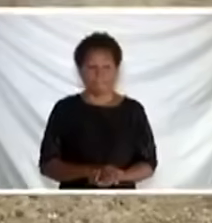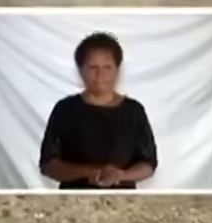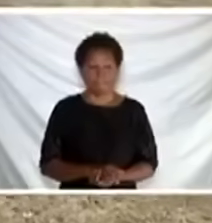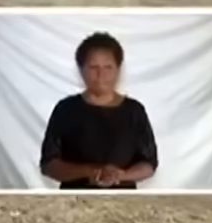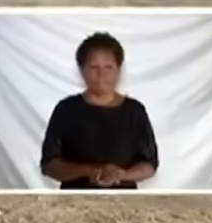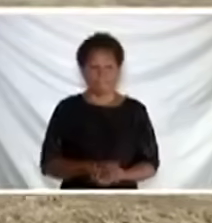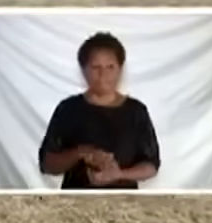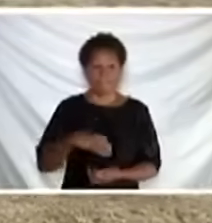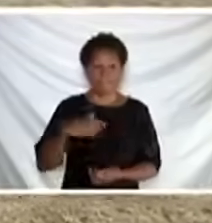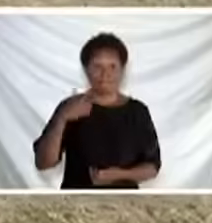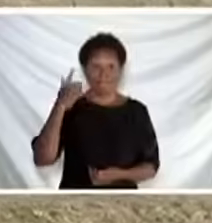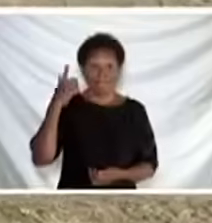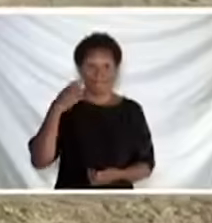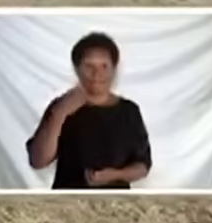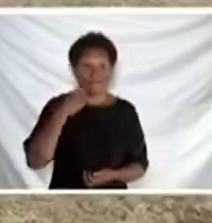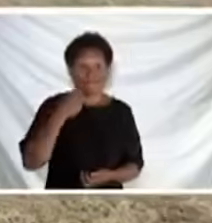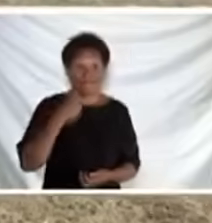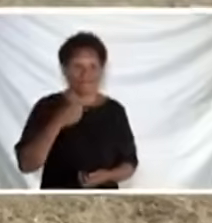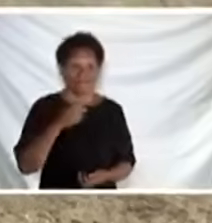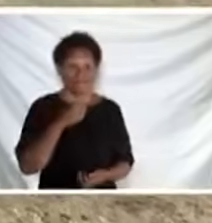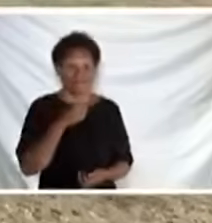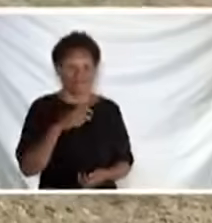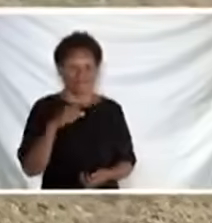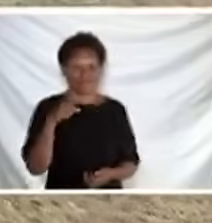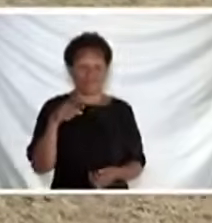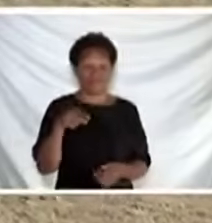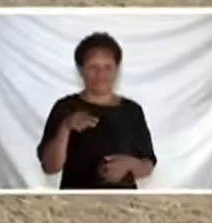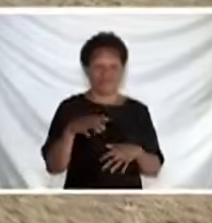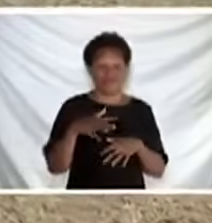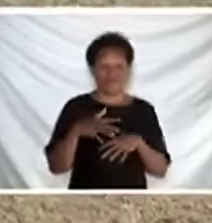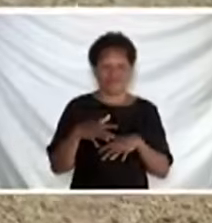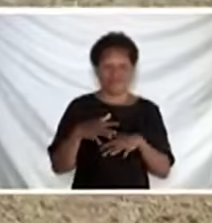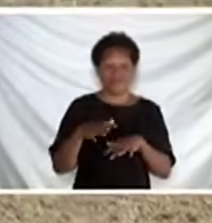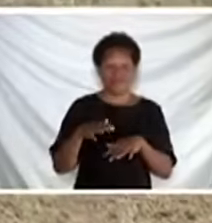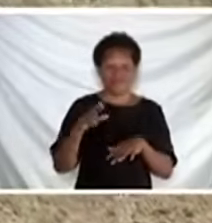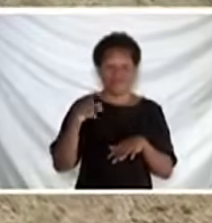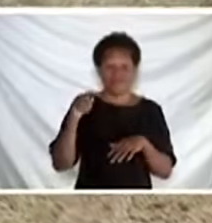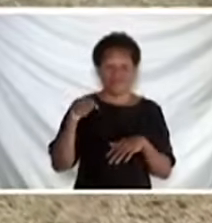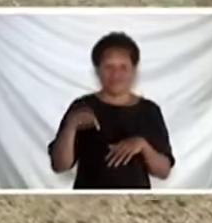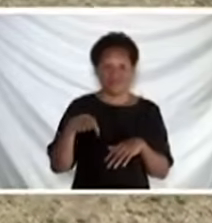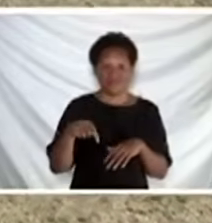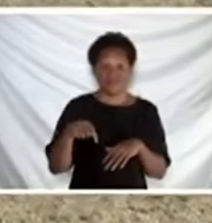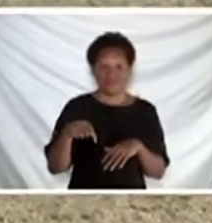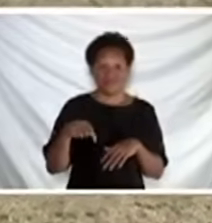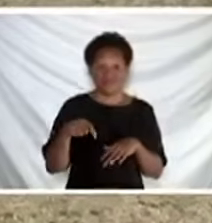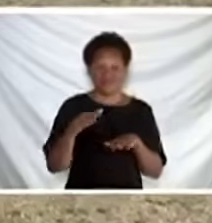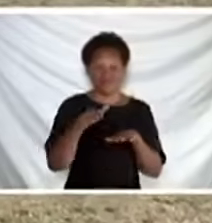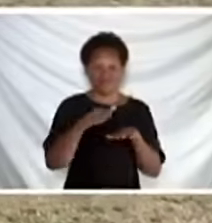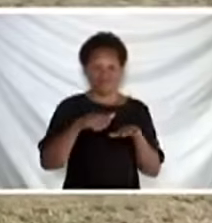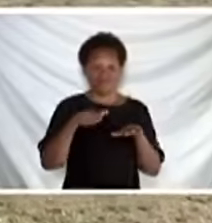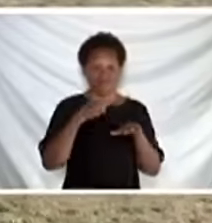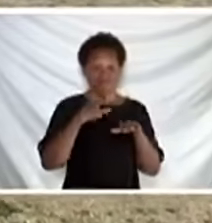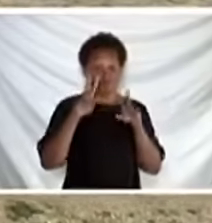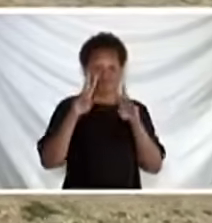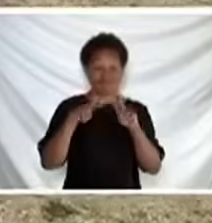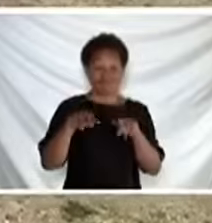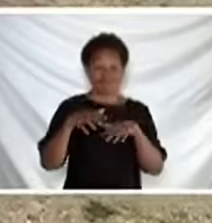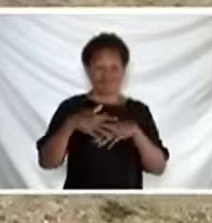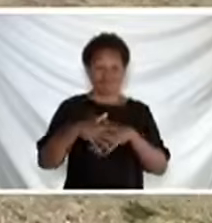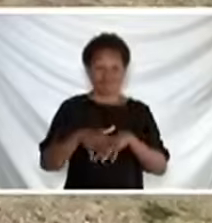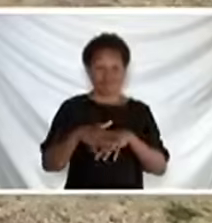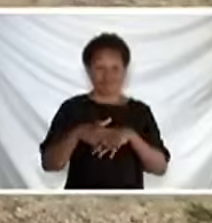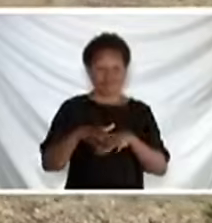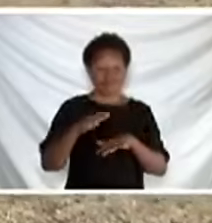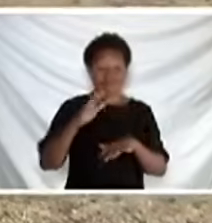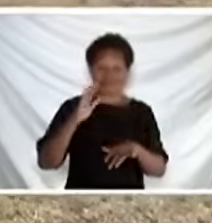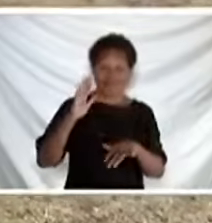Ladies and gentlemen, now you are watching the advance in review order, where there's a designated halting area for the final